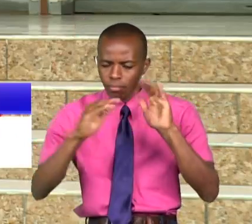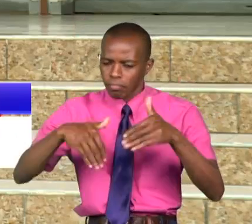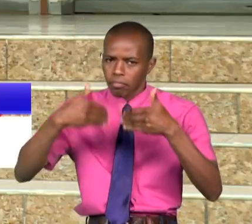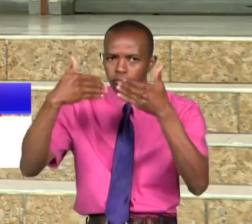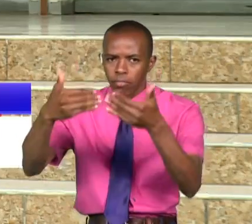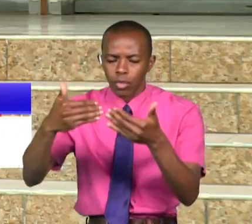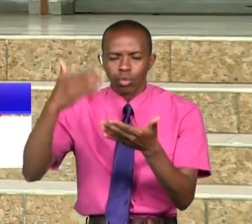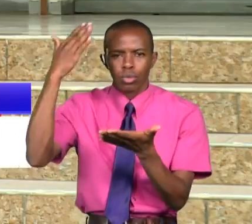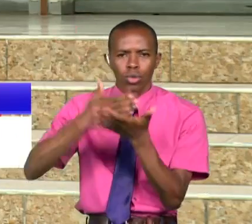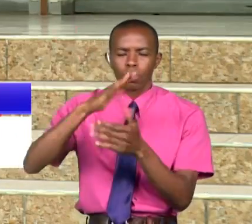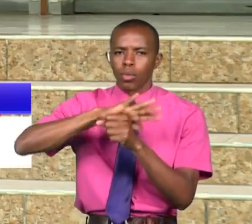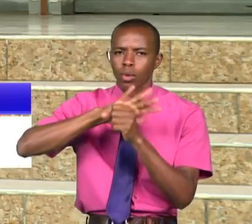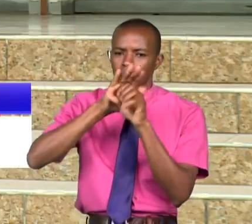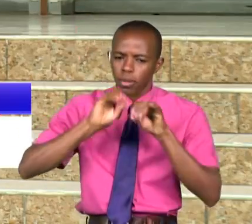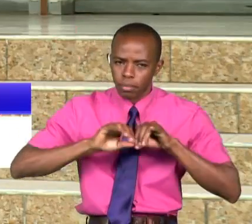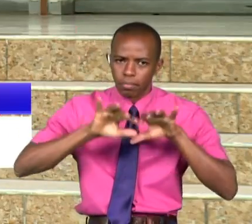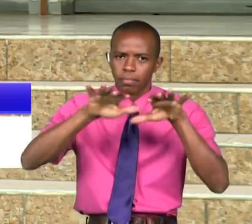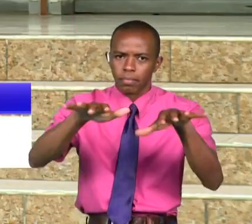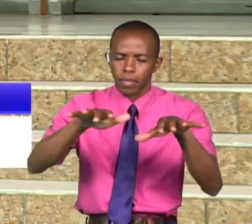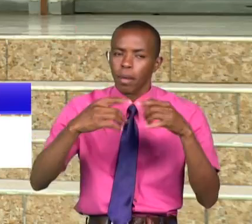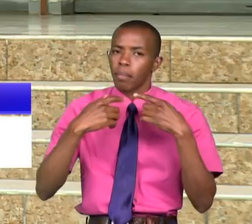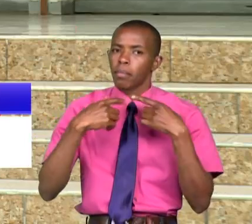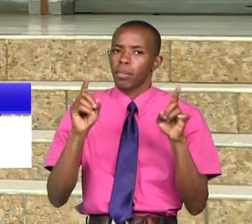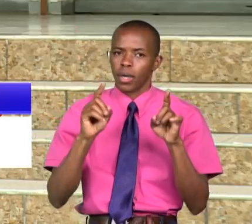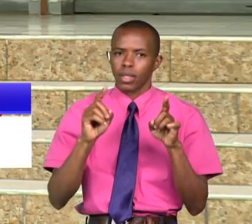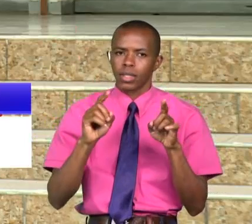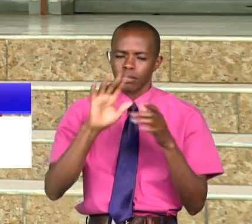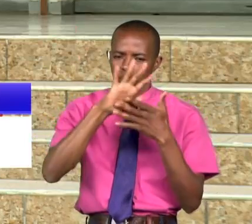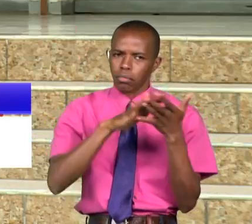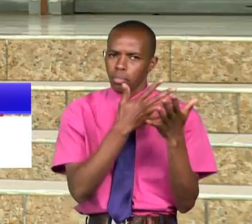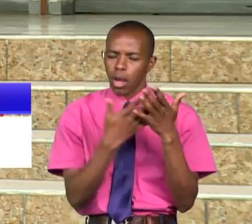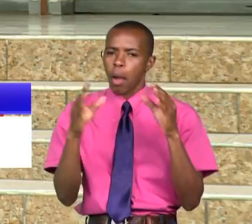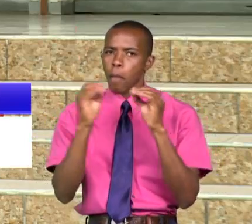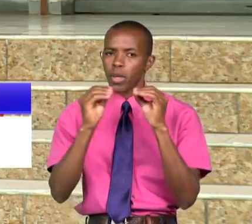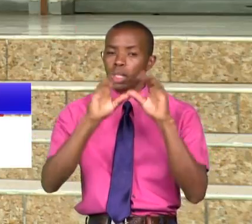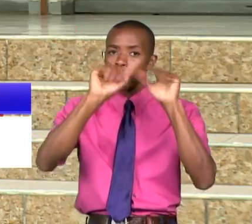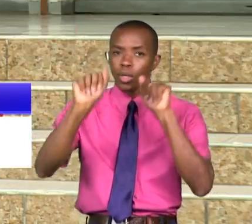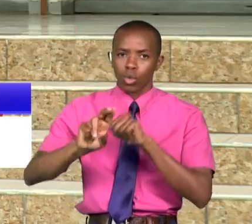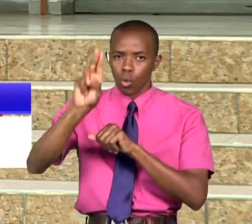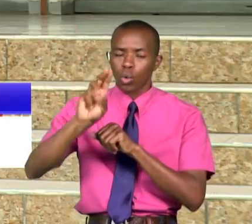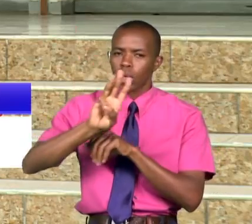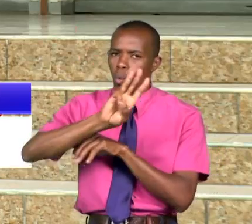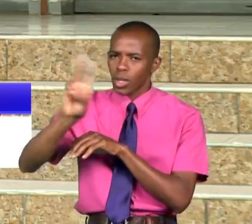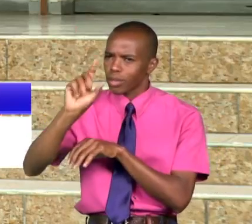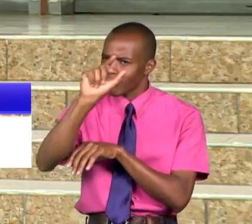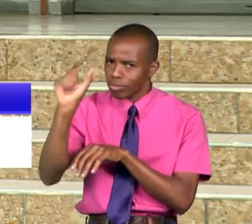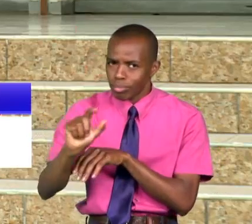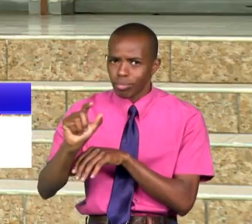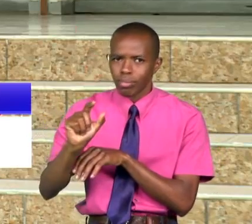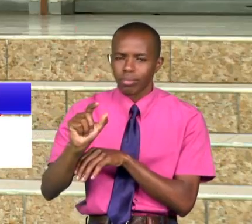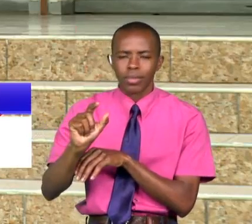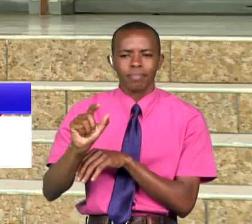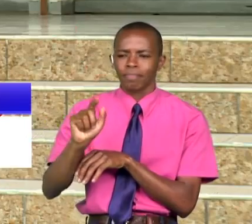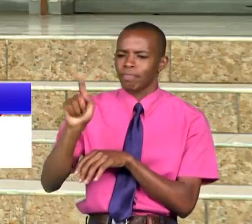in place to combat COVID-19 cases. However, the scheduled meeting of President Uhuru Kenyatta in Western Region remains in